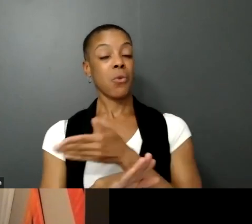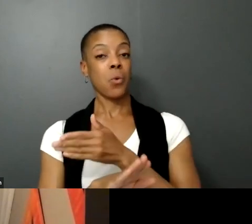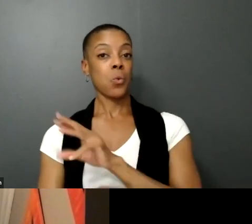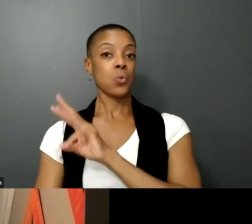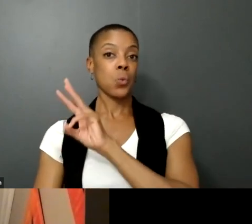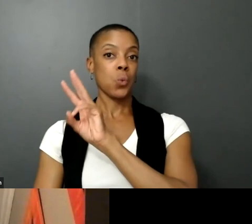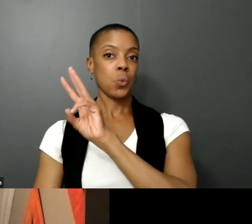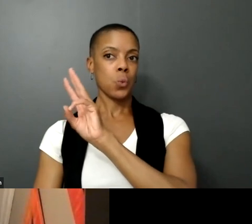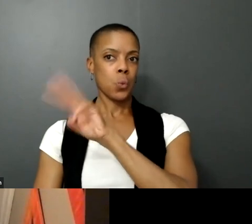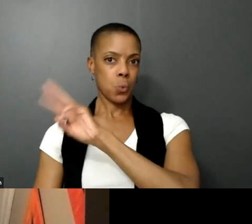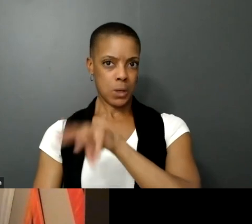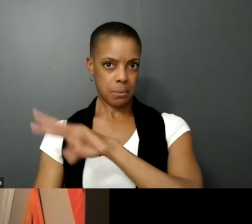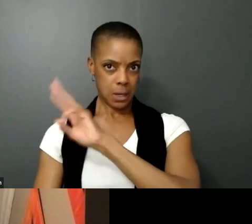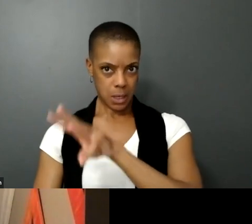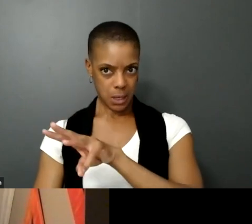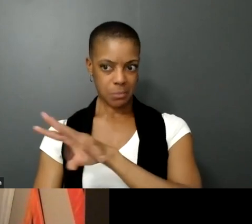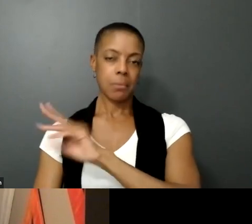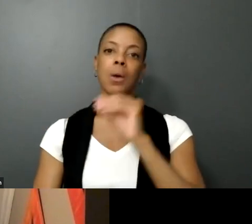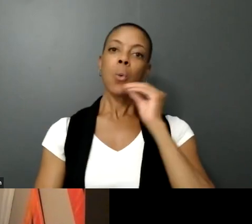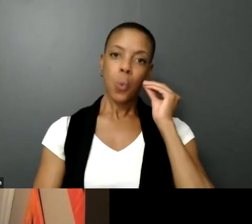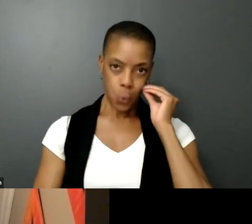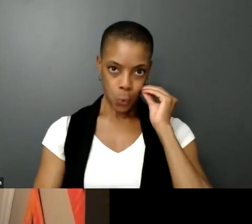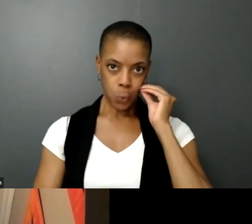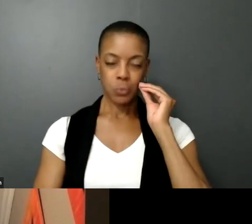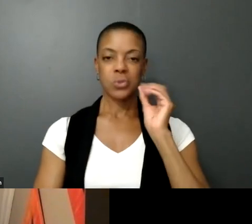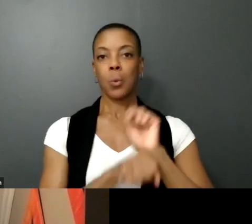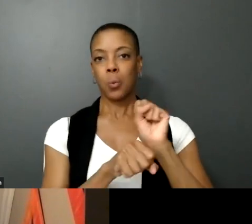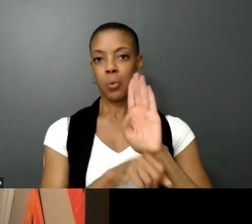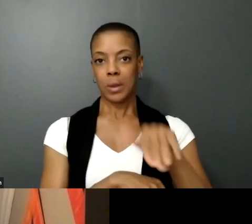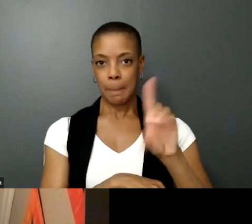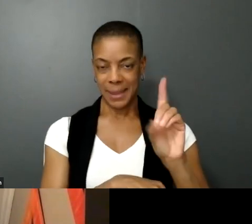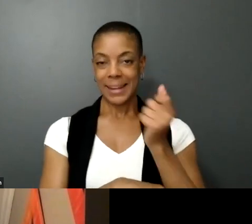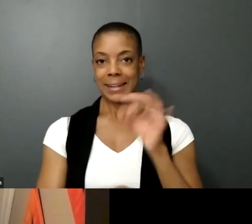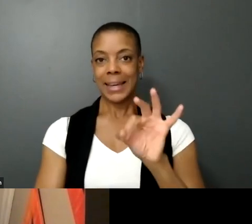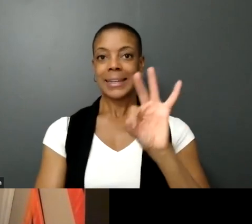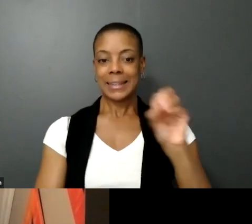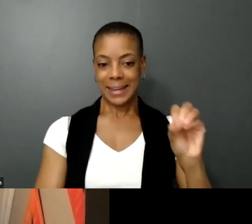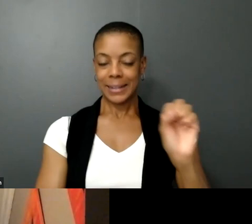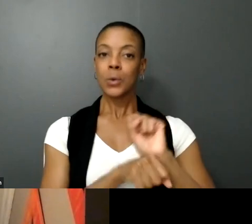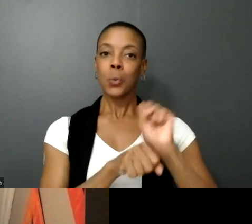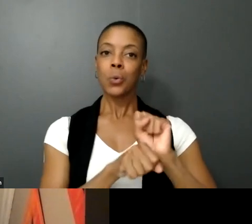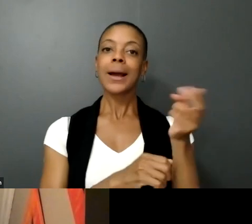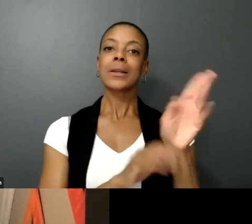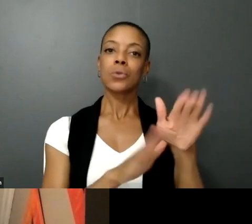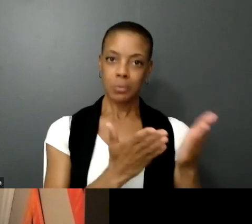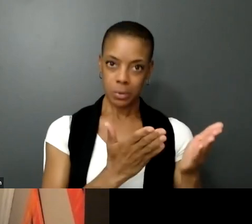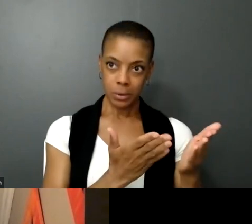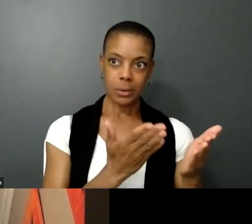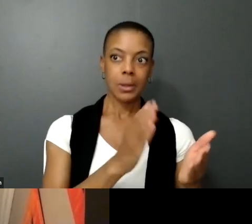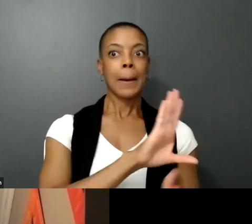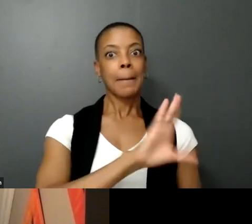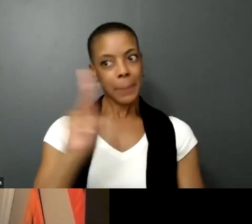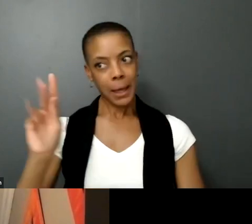came home and started working for the band in 1990 on a history book. And then I went back to Winnipeg, came back